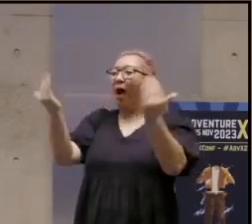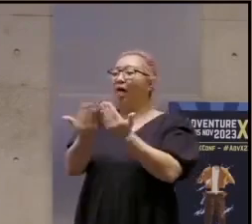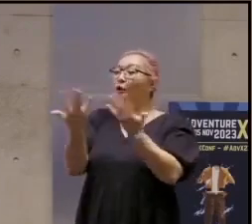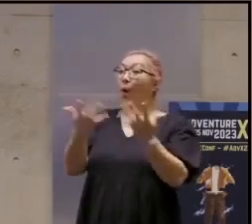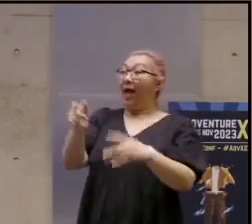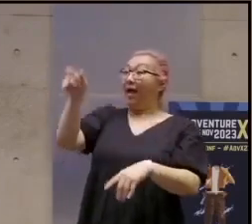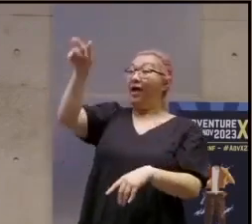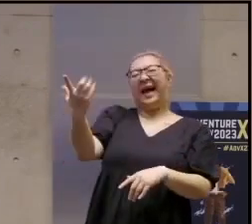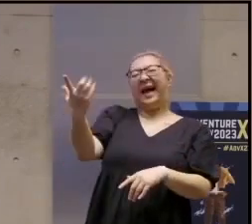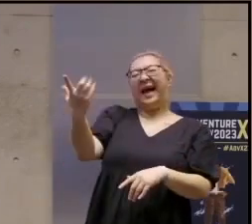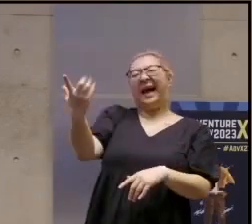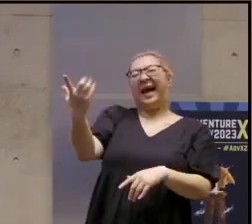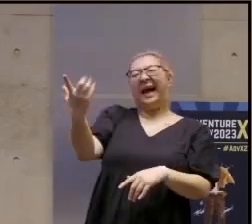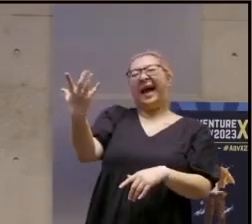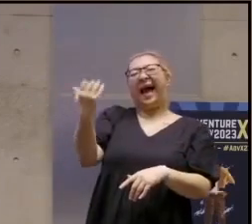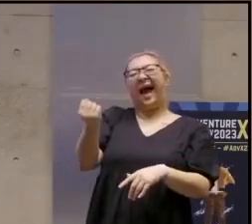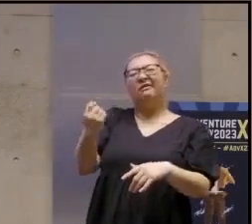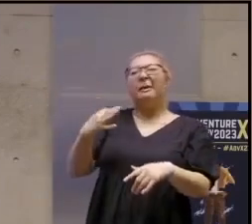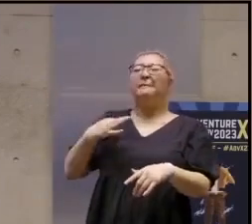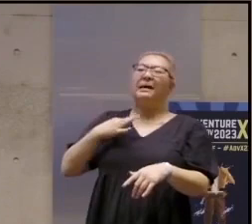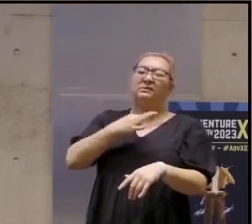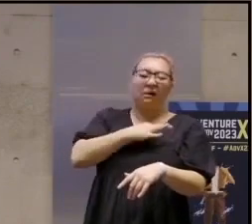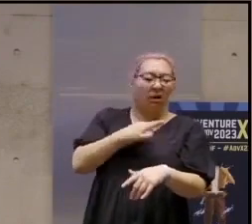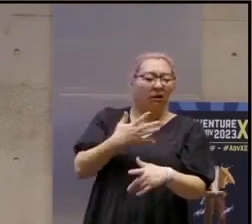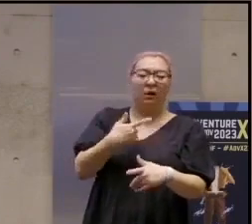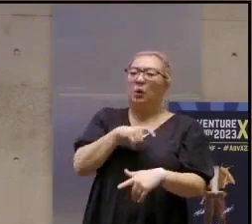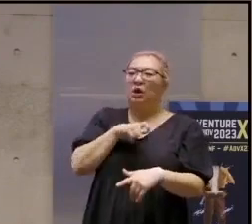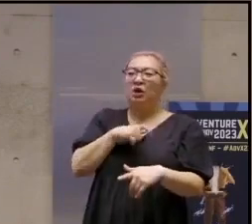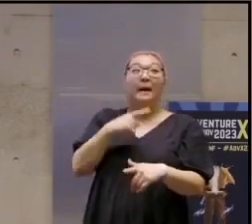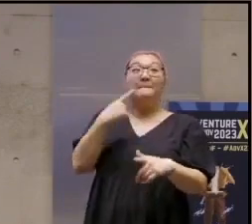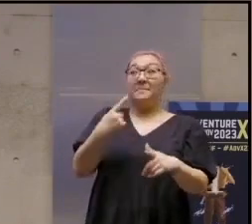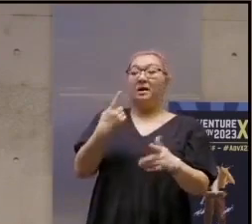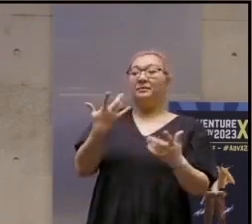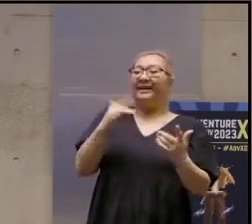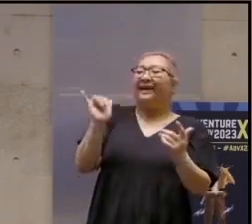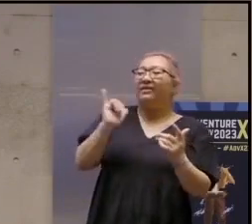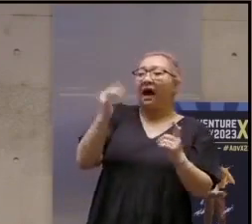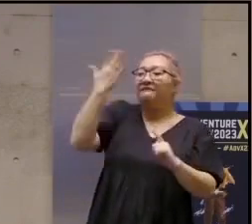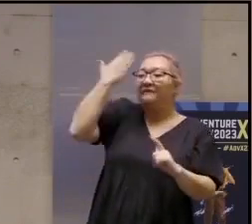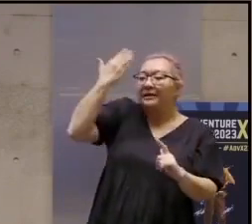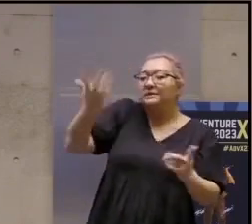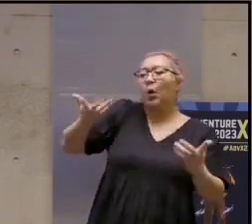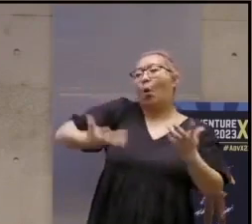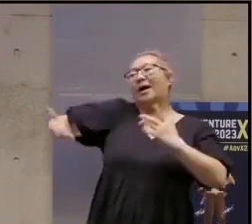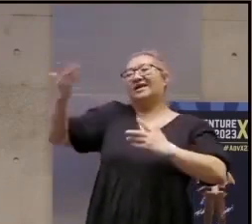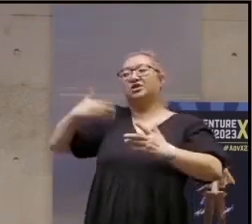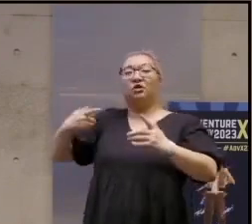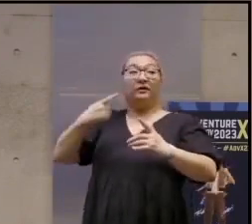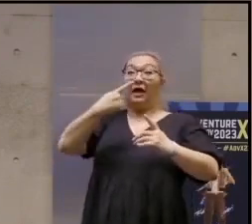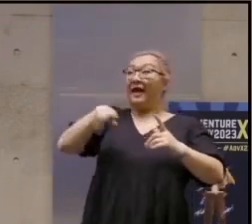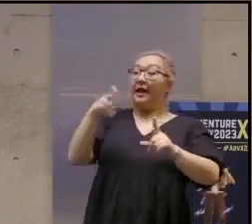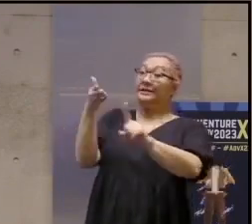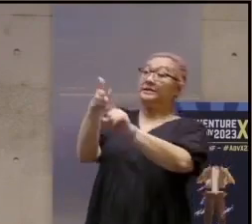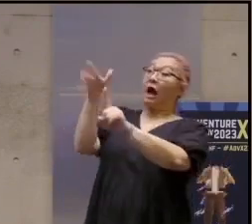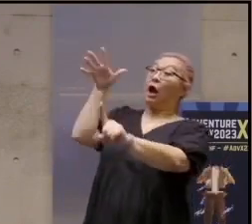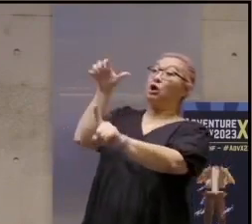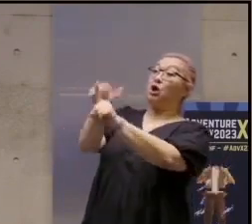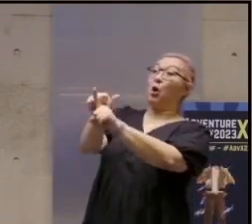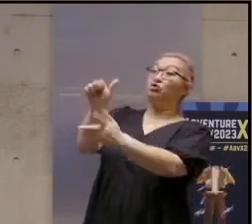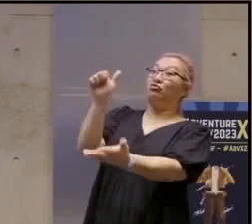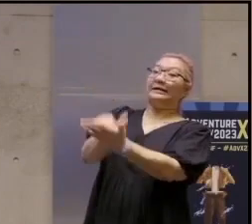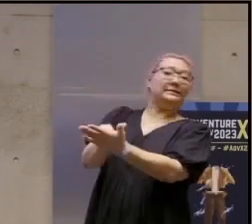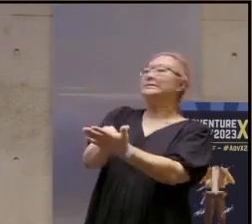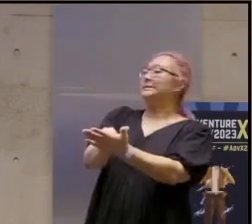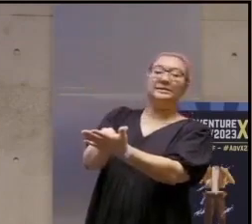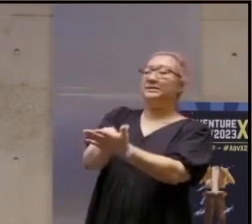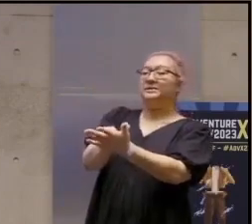to represent the way that person might live without the world necessarily being aware of what it means, while